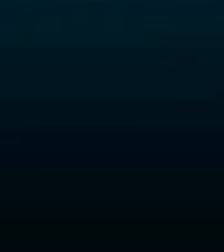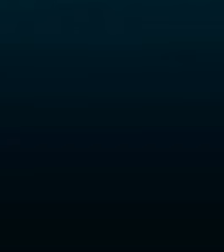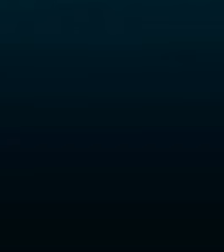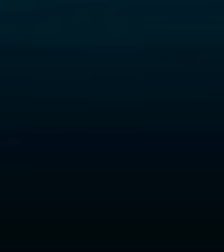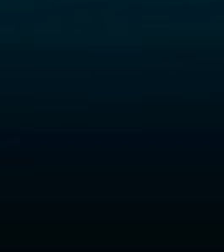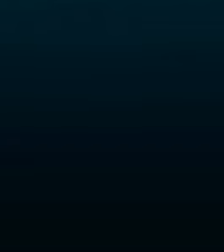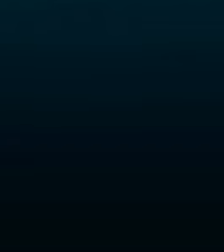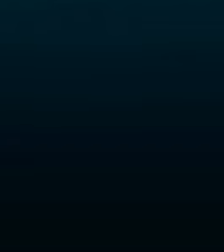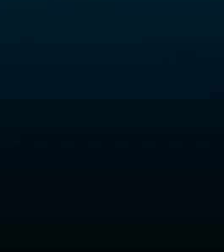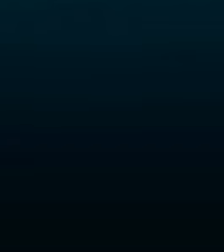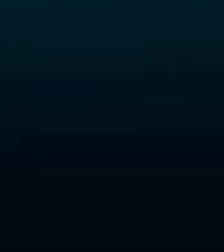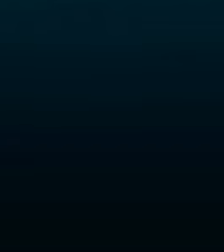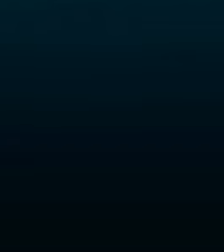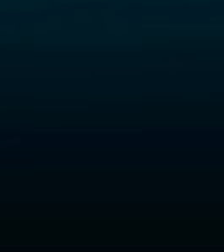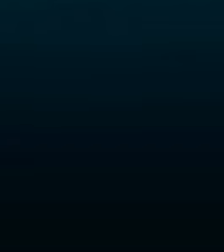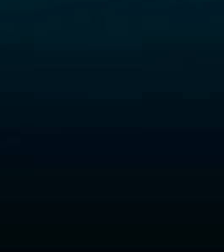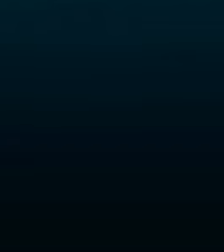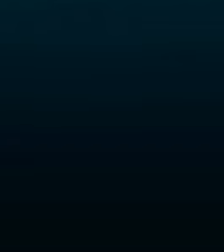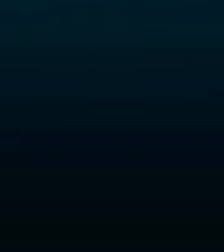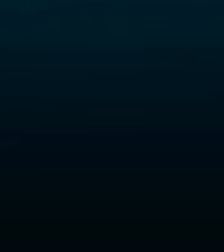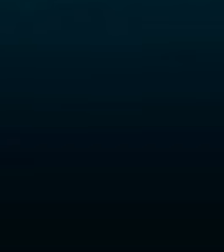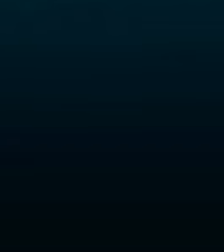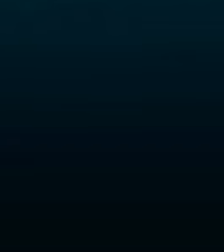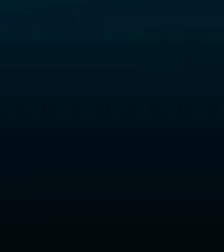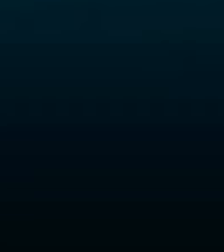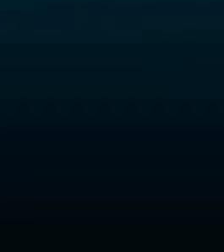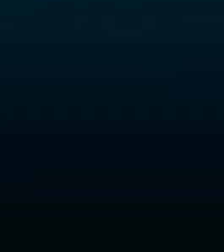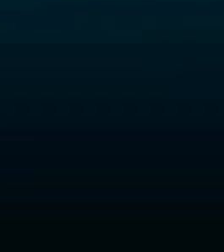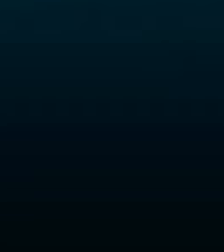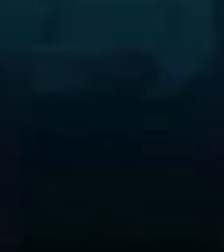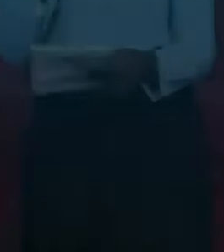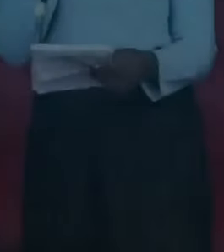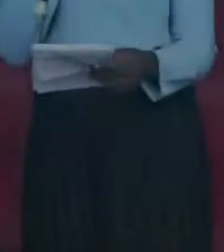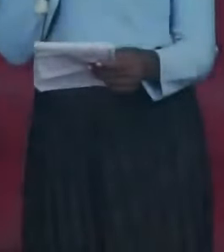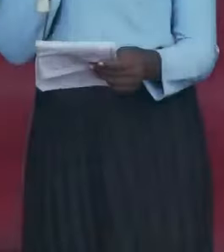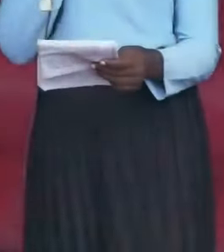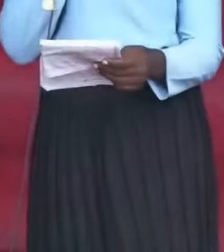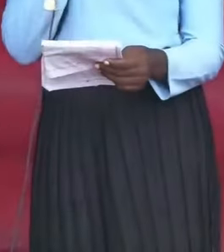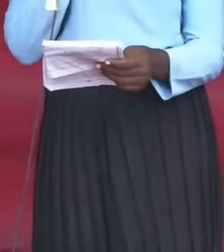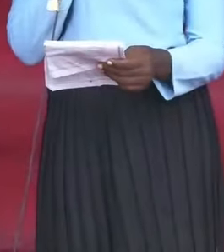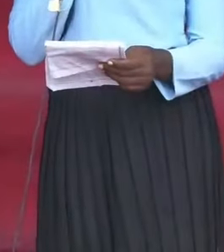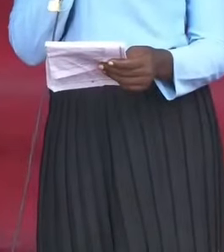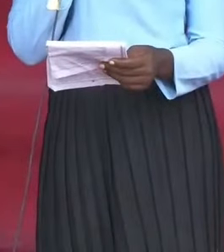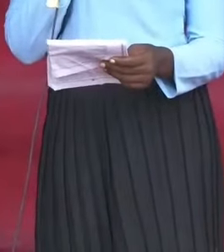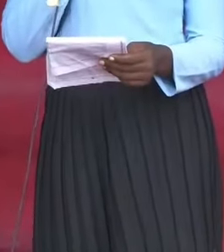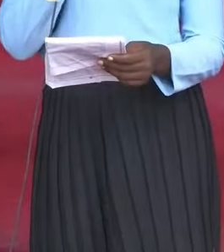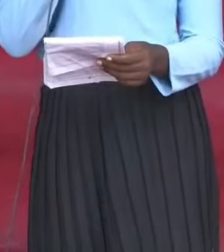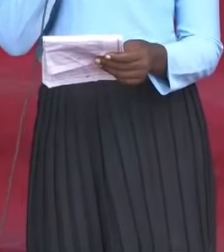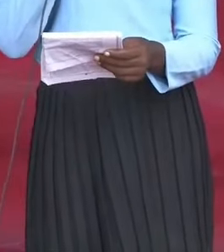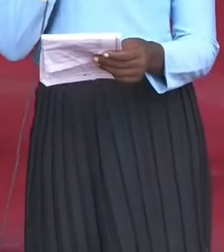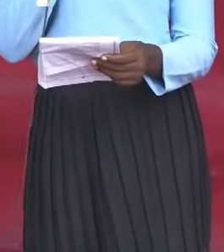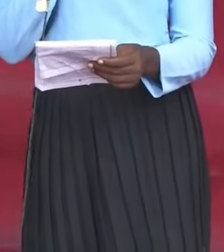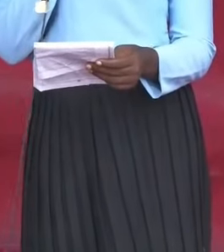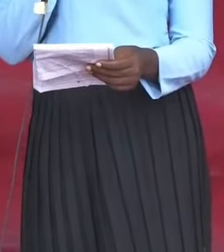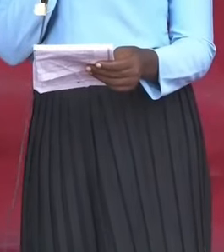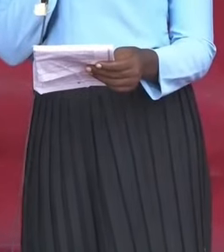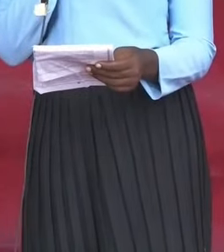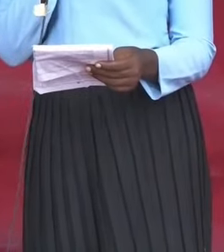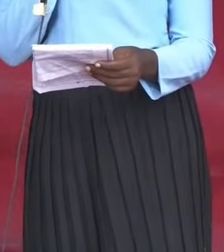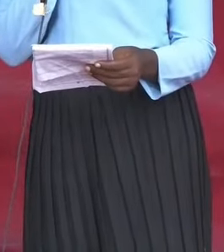ever of Jesus and his love GL